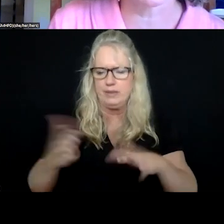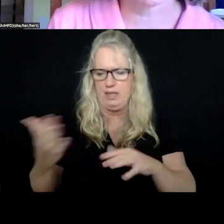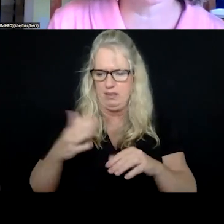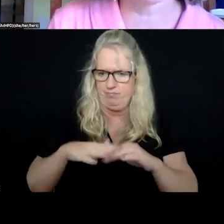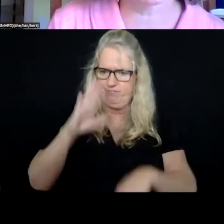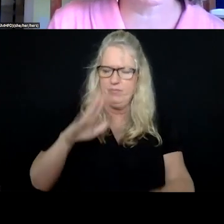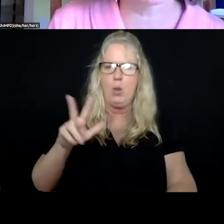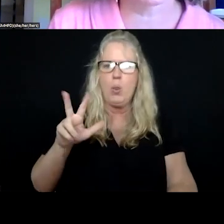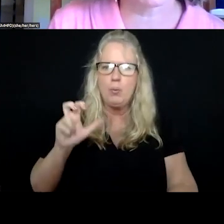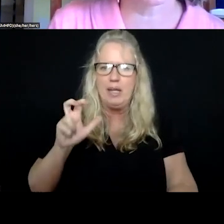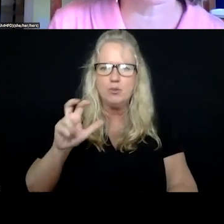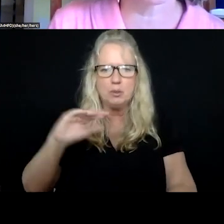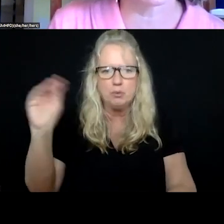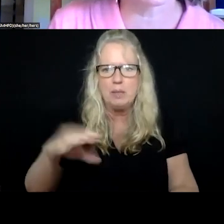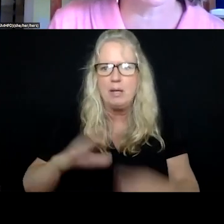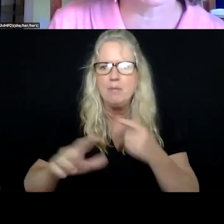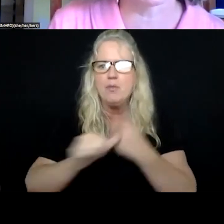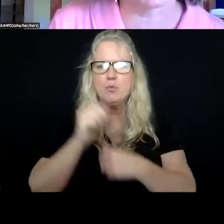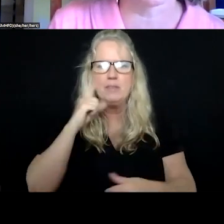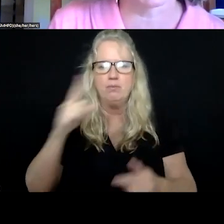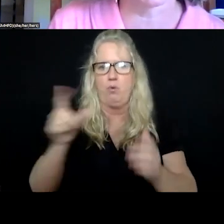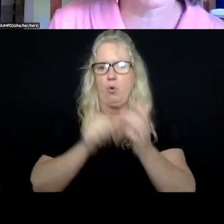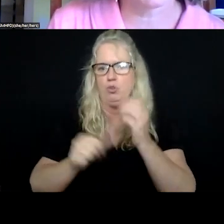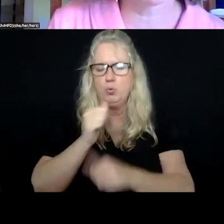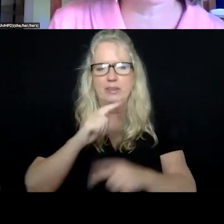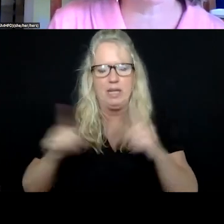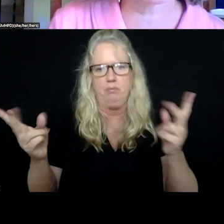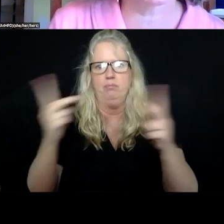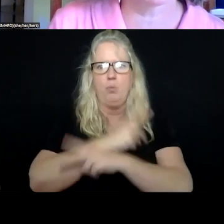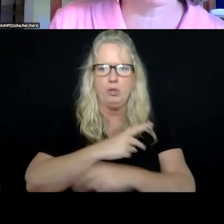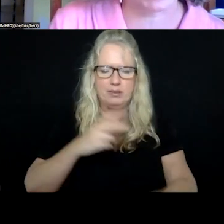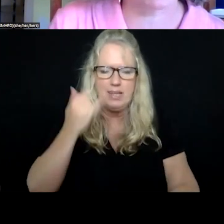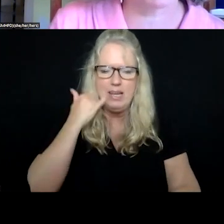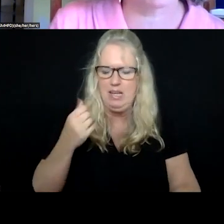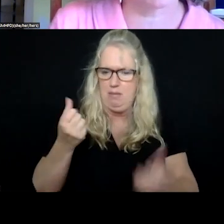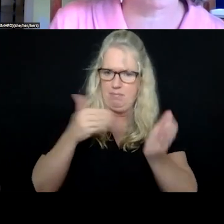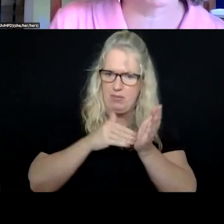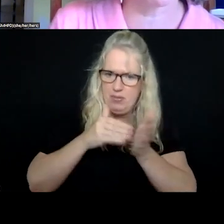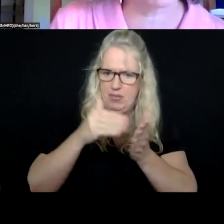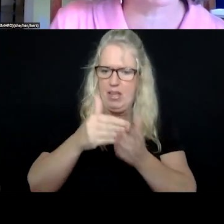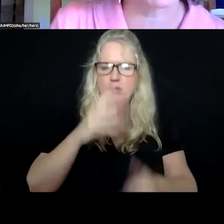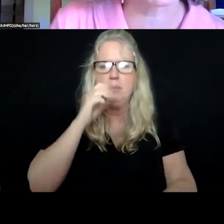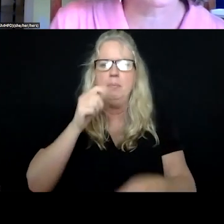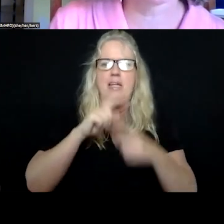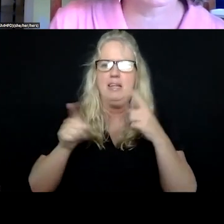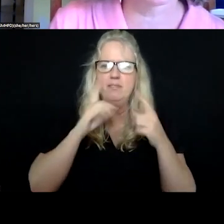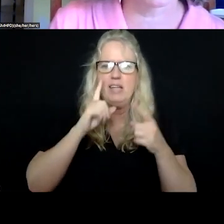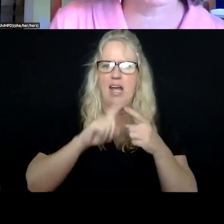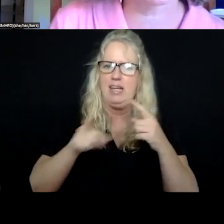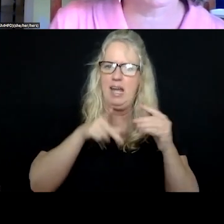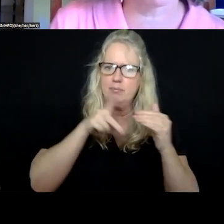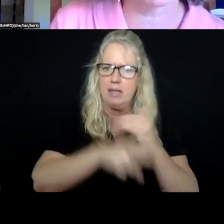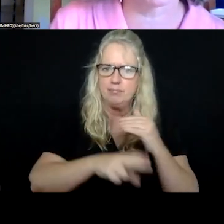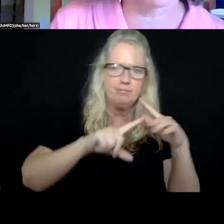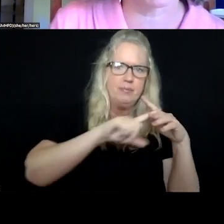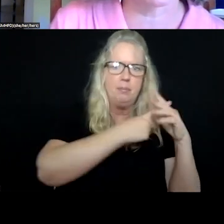300%, and their risk of suicide is also significantly elevated. If thousands of them hadn't been cut off in the first place, the